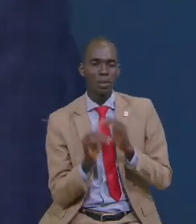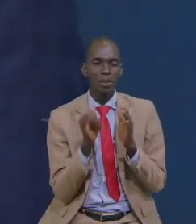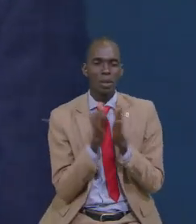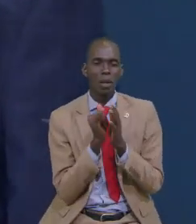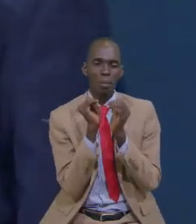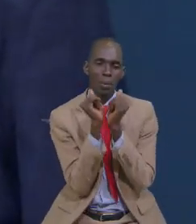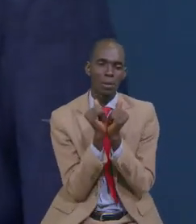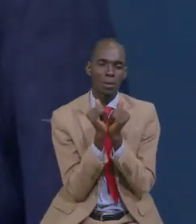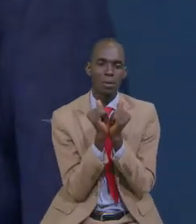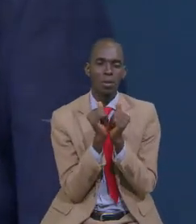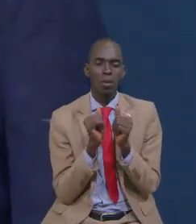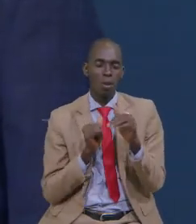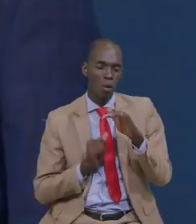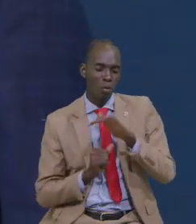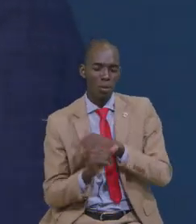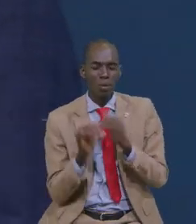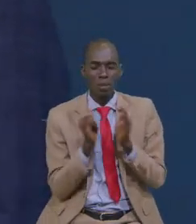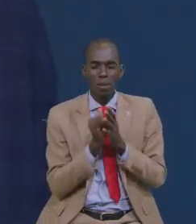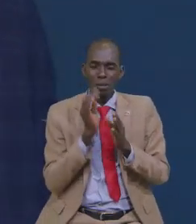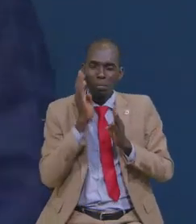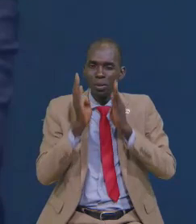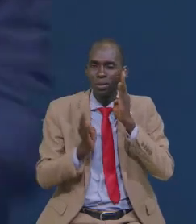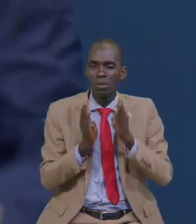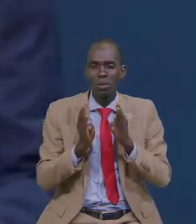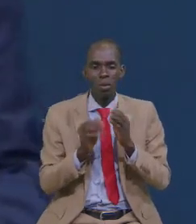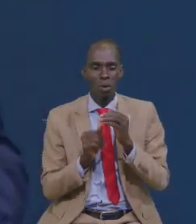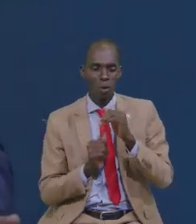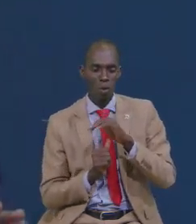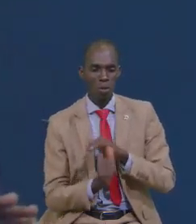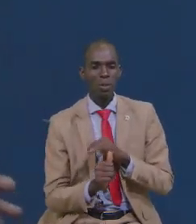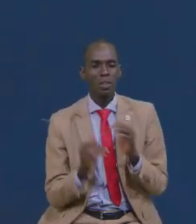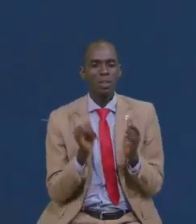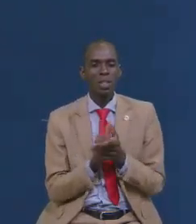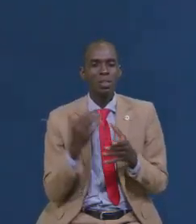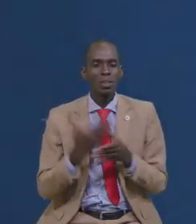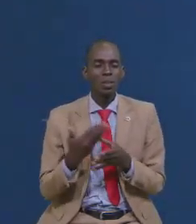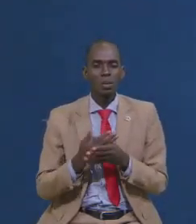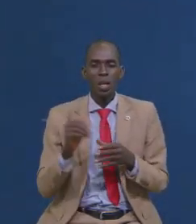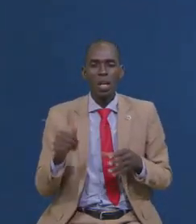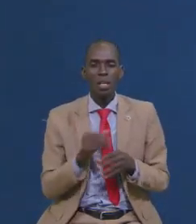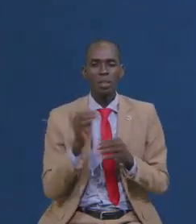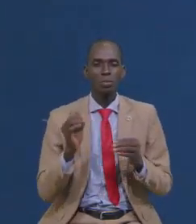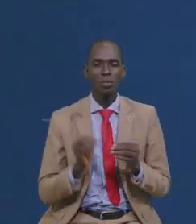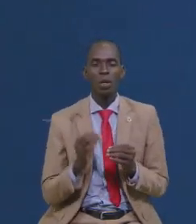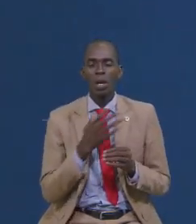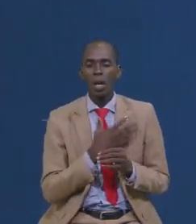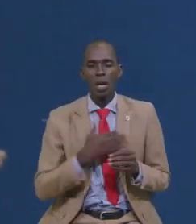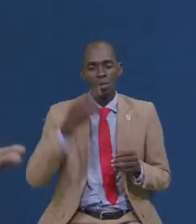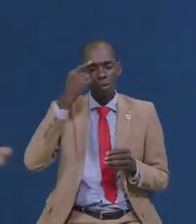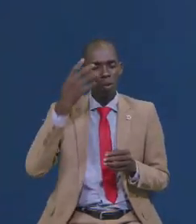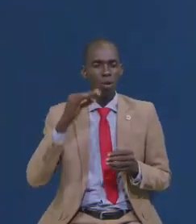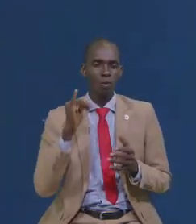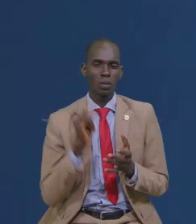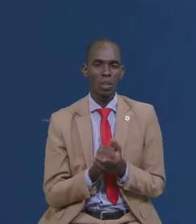under that harassment, under that disturbance anymore. And because of that, he